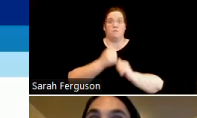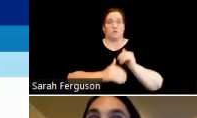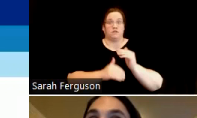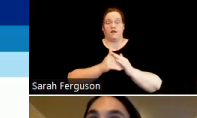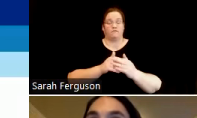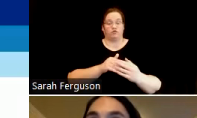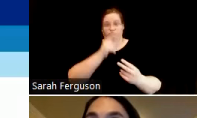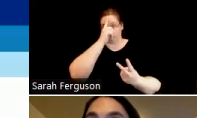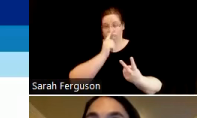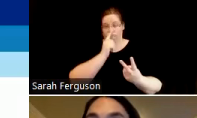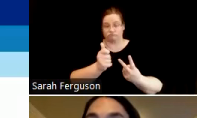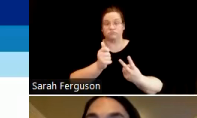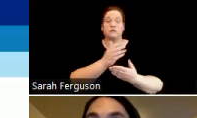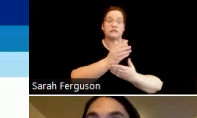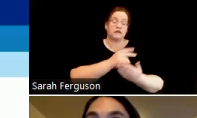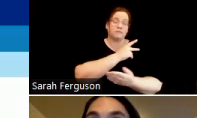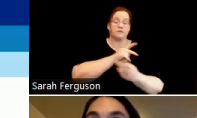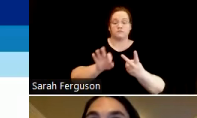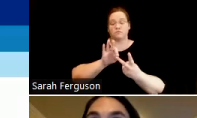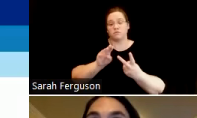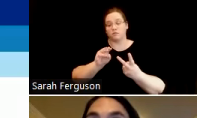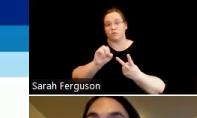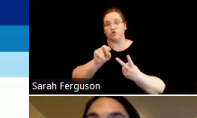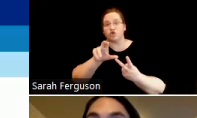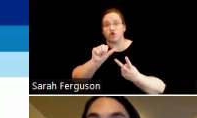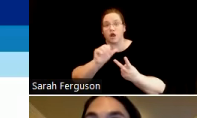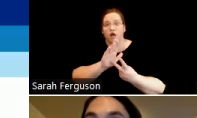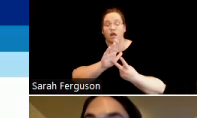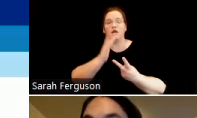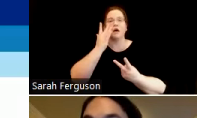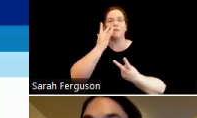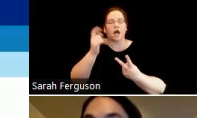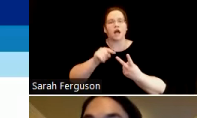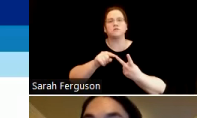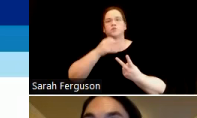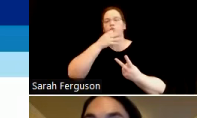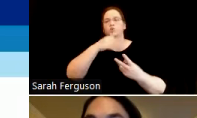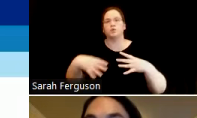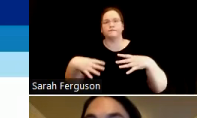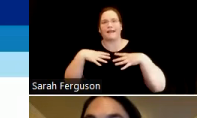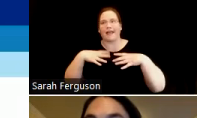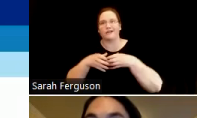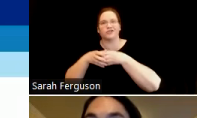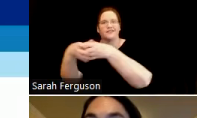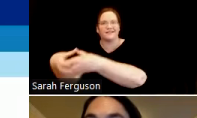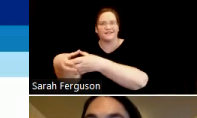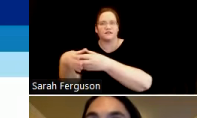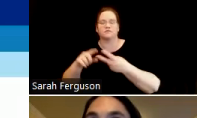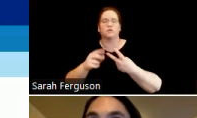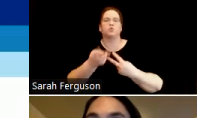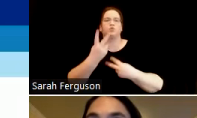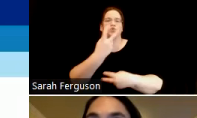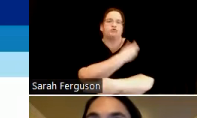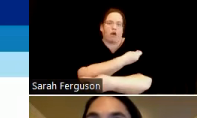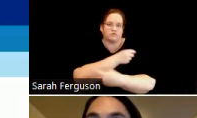had patients select Moderna because they're going on a vacation soon and they'd like, it's only 2 shots.